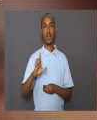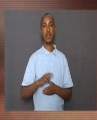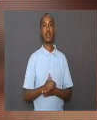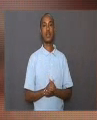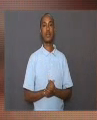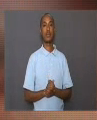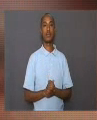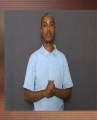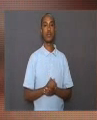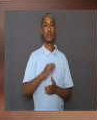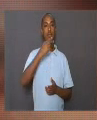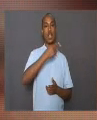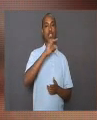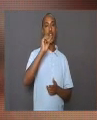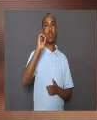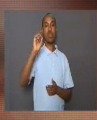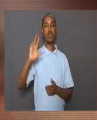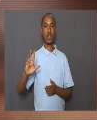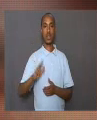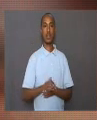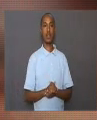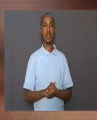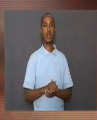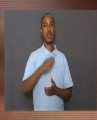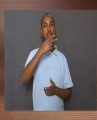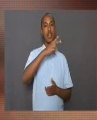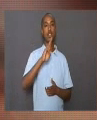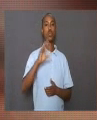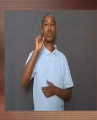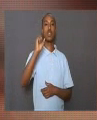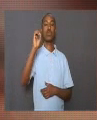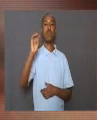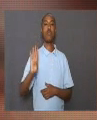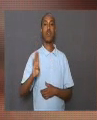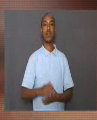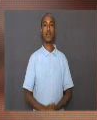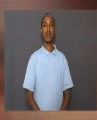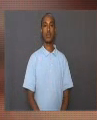acid, nitric acid, sulfuric acid,